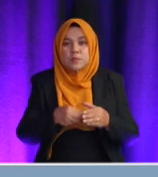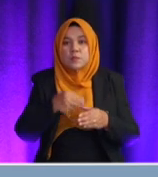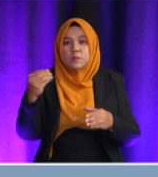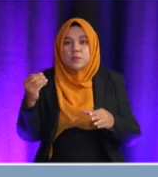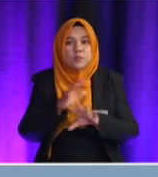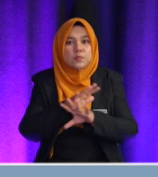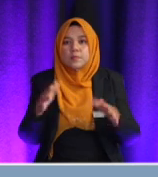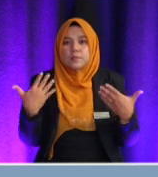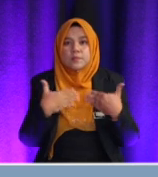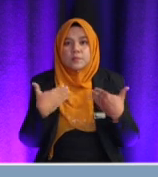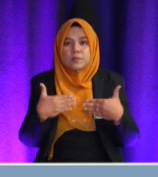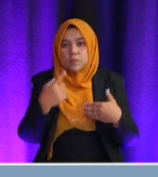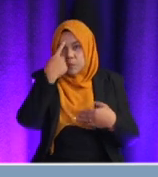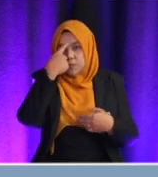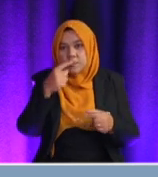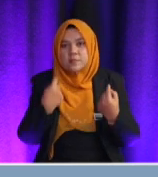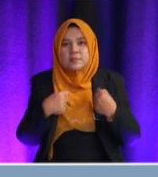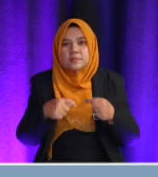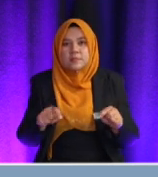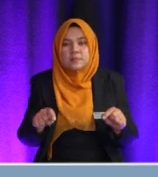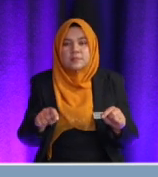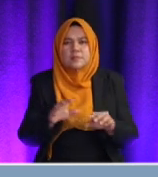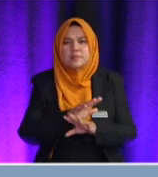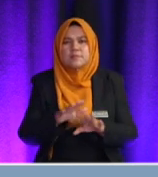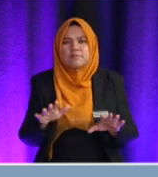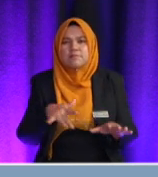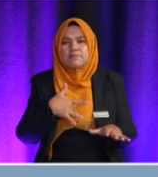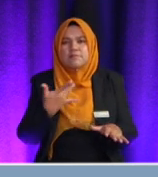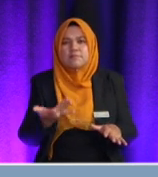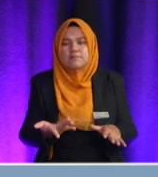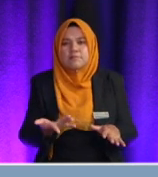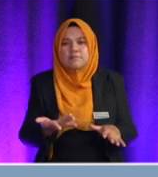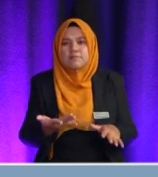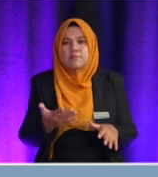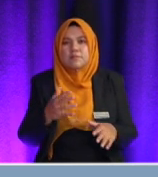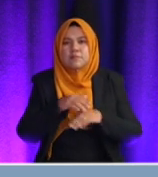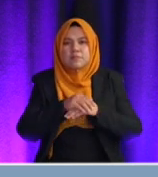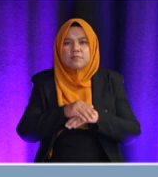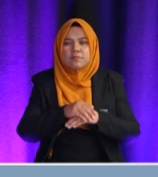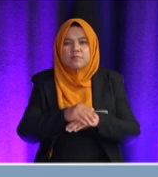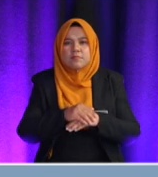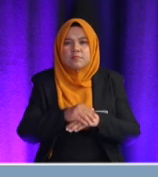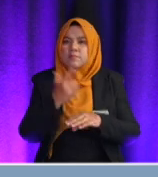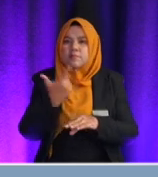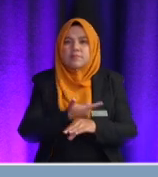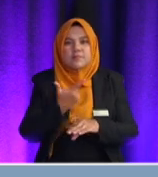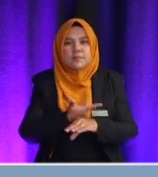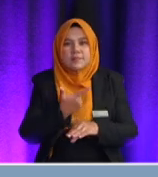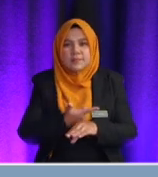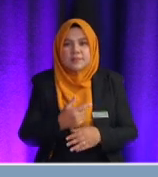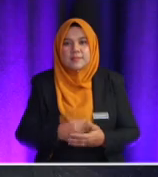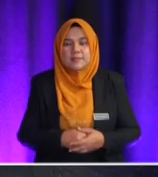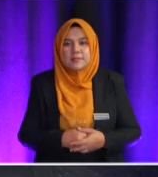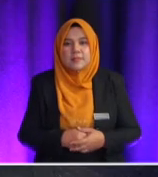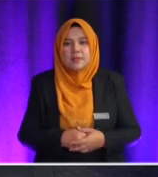don't afraid to try, okay? Don't feel bad about your English practice makes improvement. Yes,